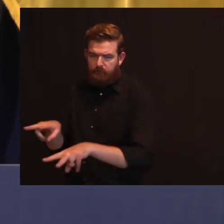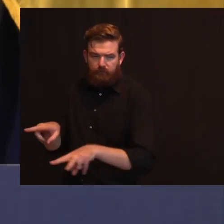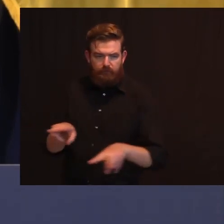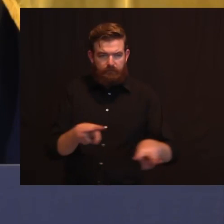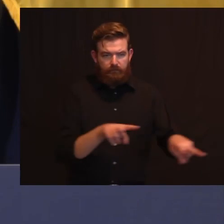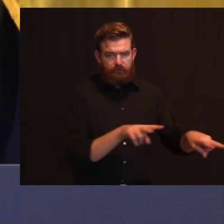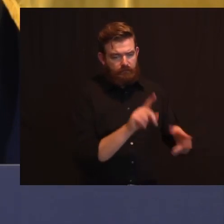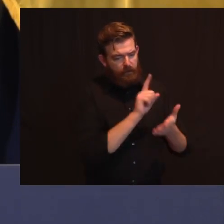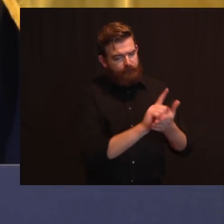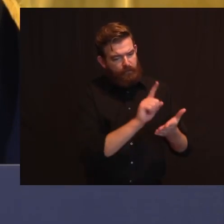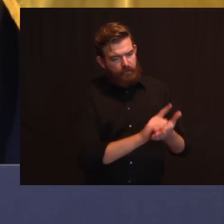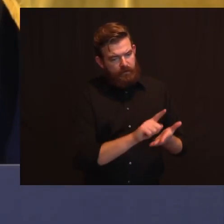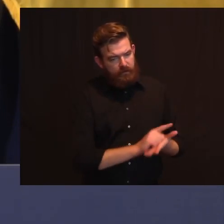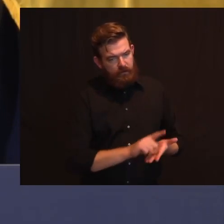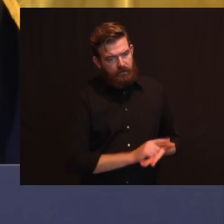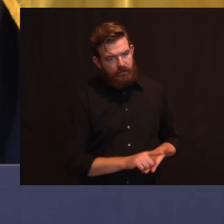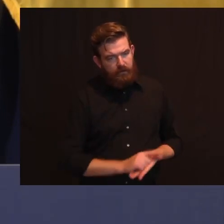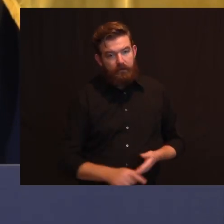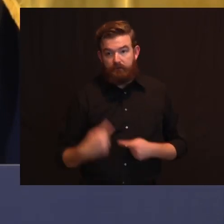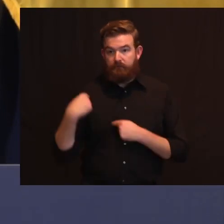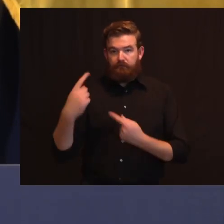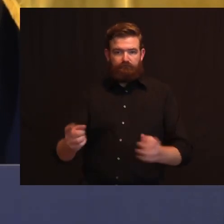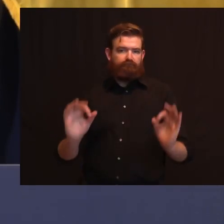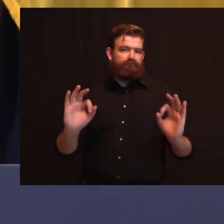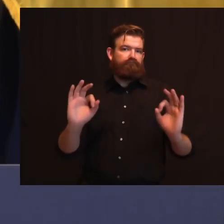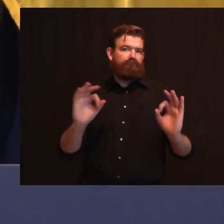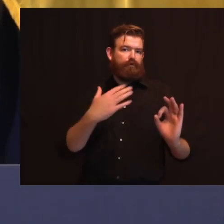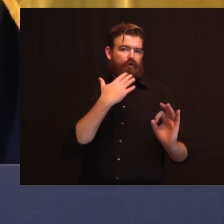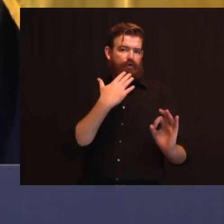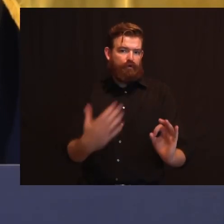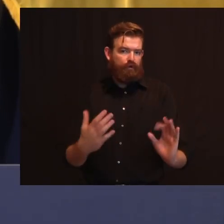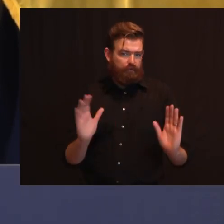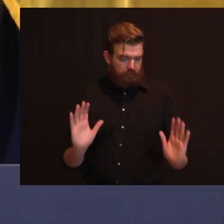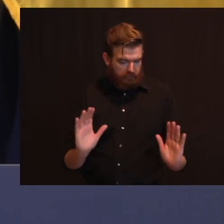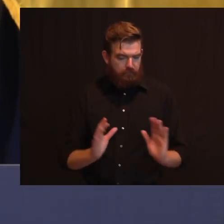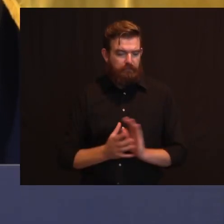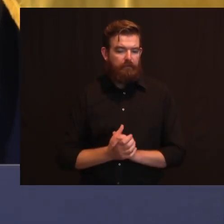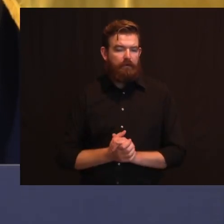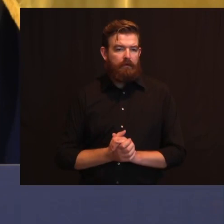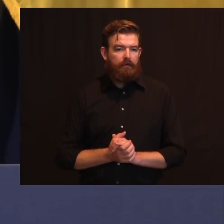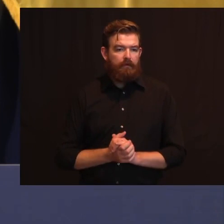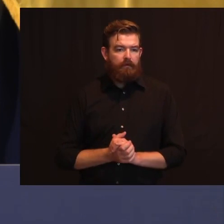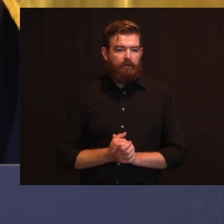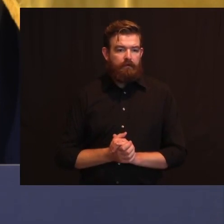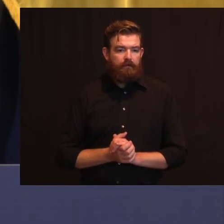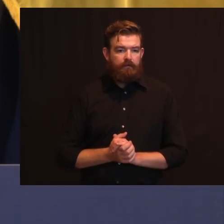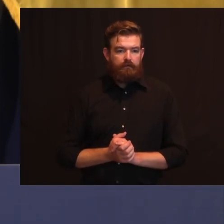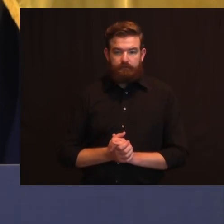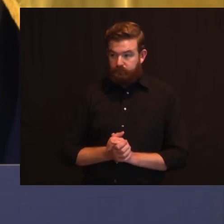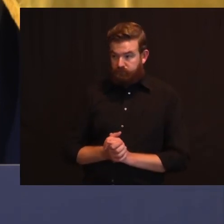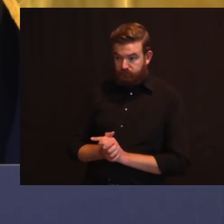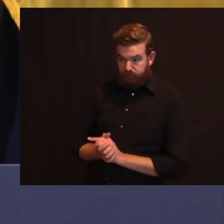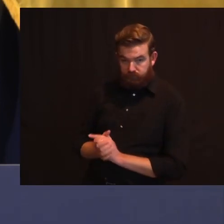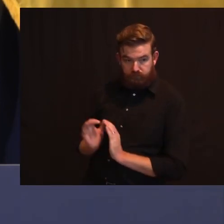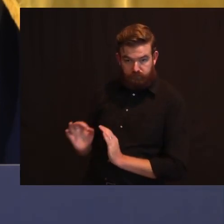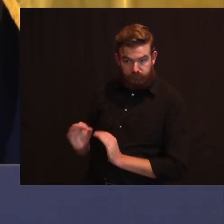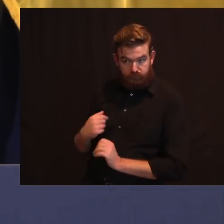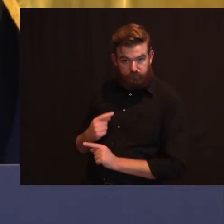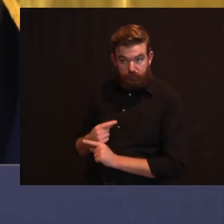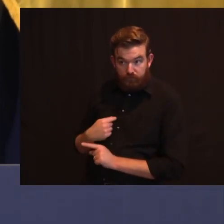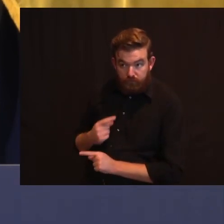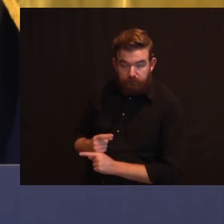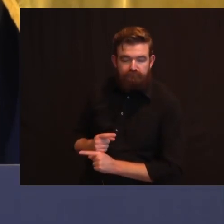system is working, and that's a good thing. You good with that? Ed, you all right? Thank you. We'll get back to you on the